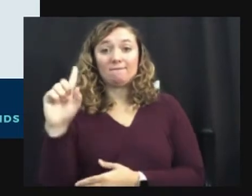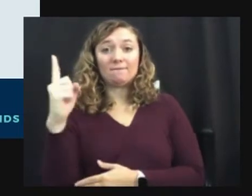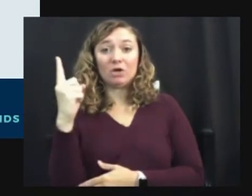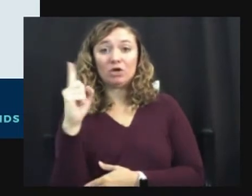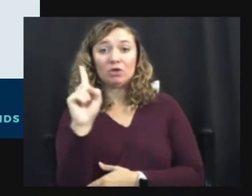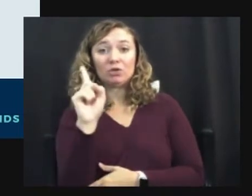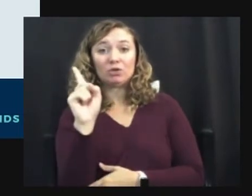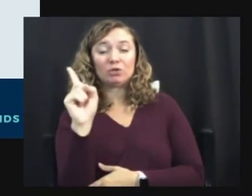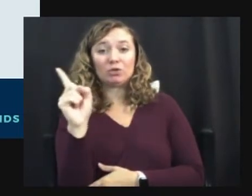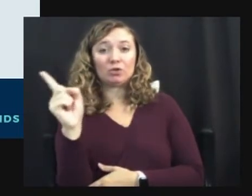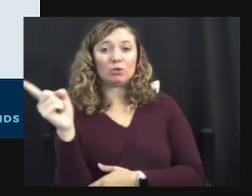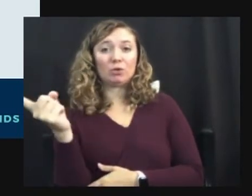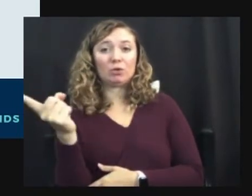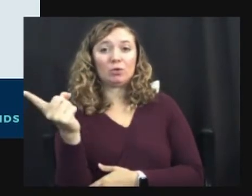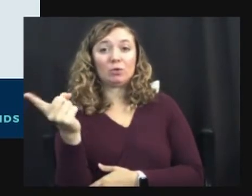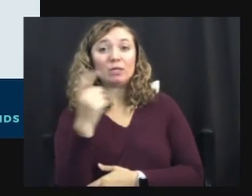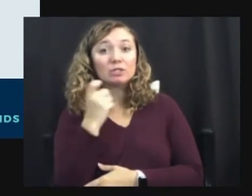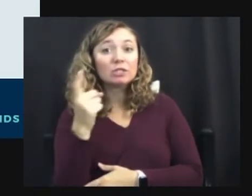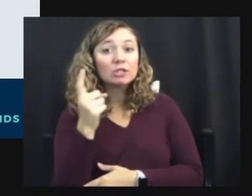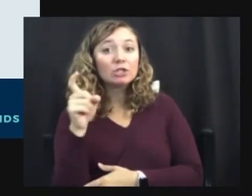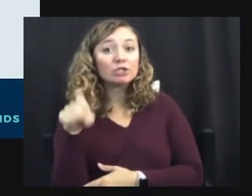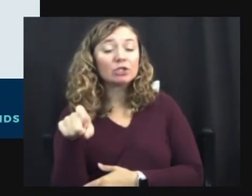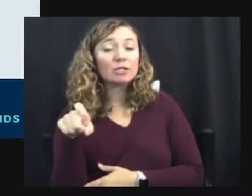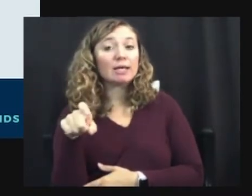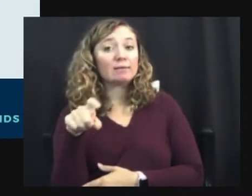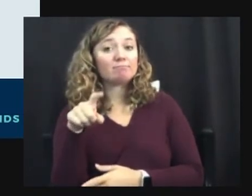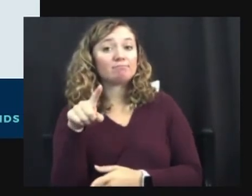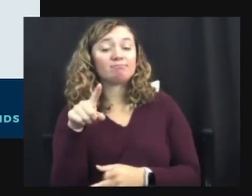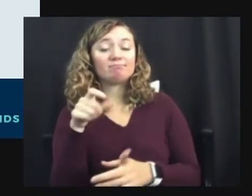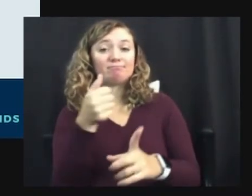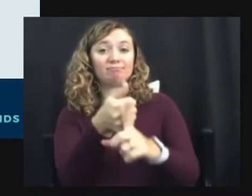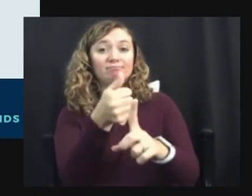line of questioning to start asking is,